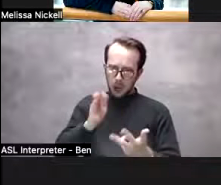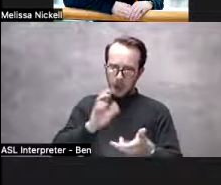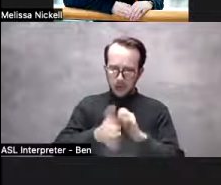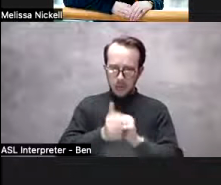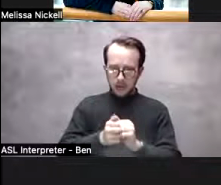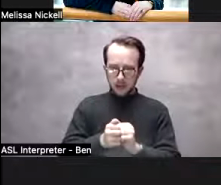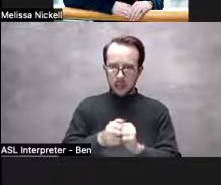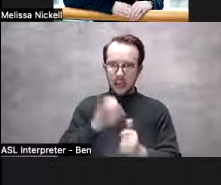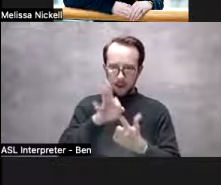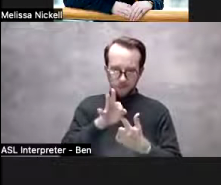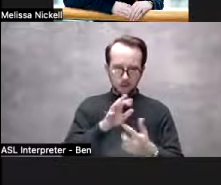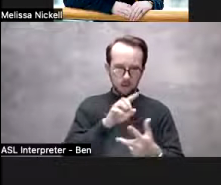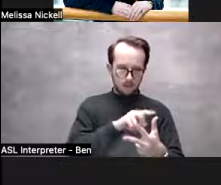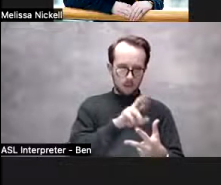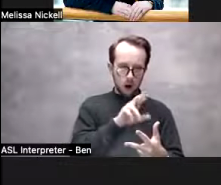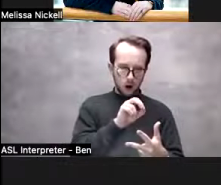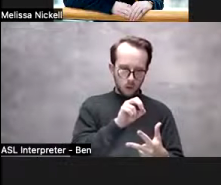funding mechanisms.